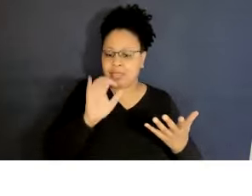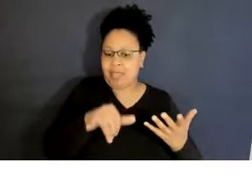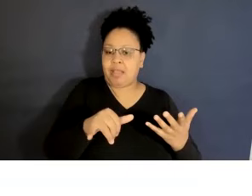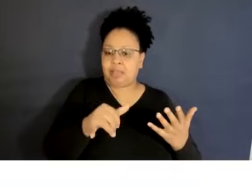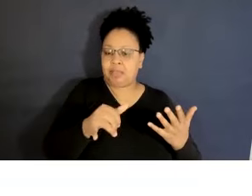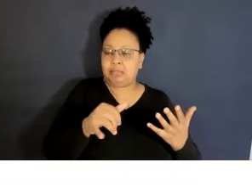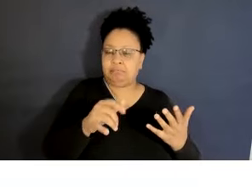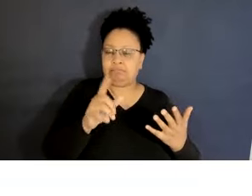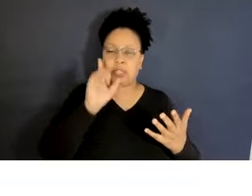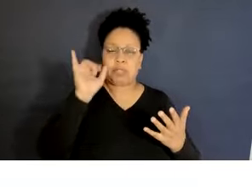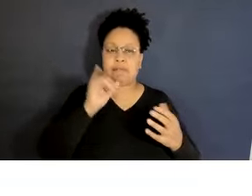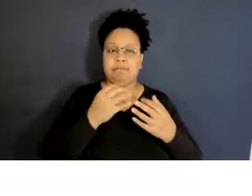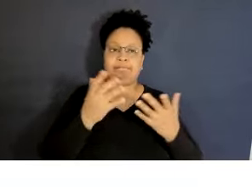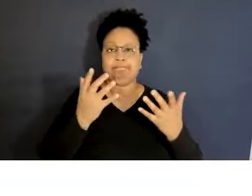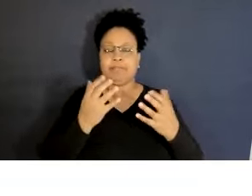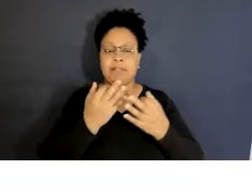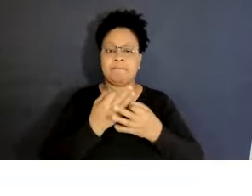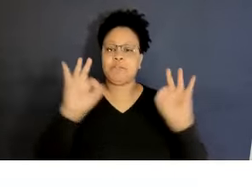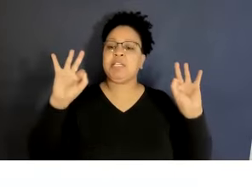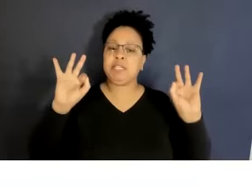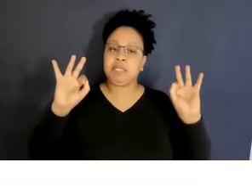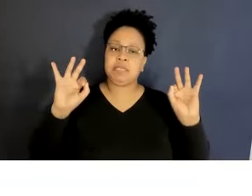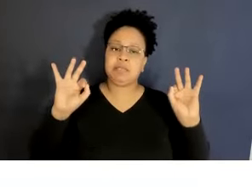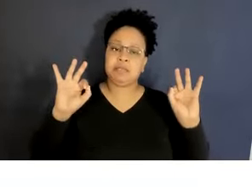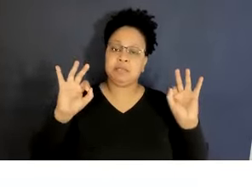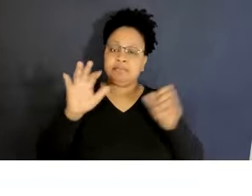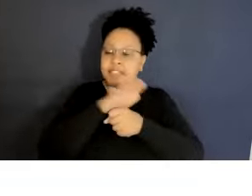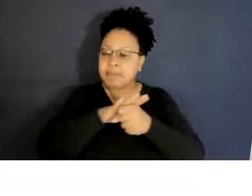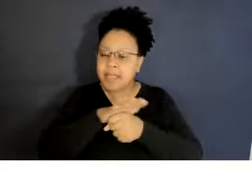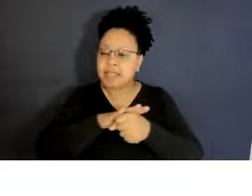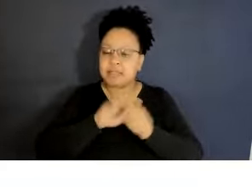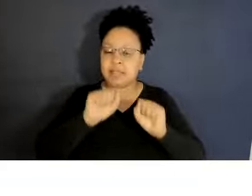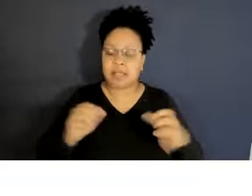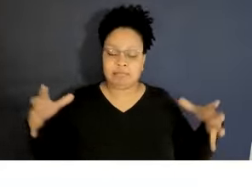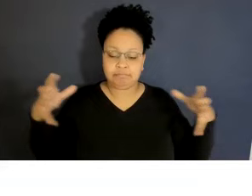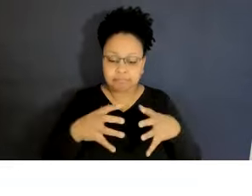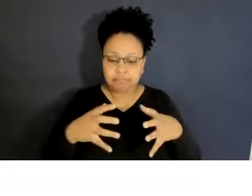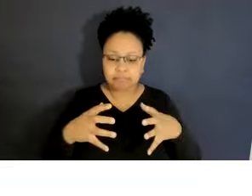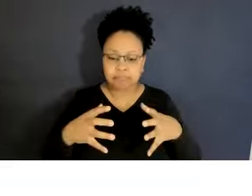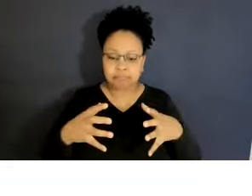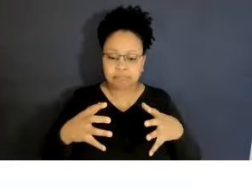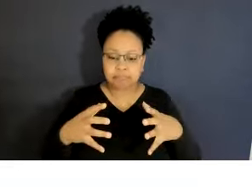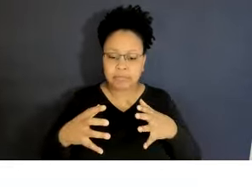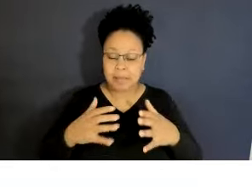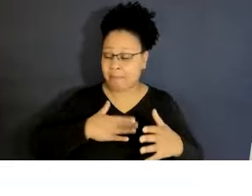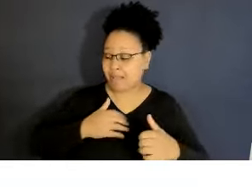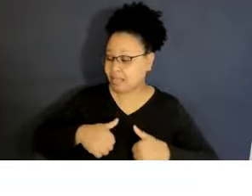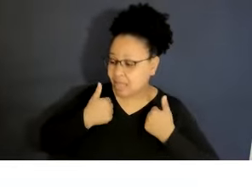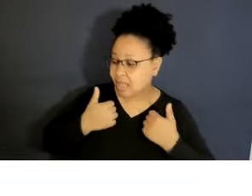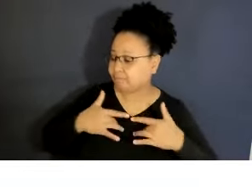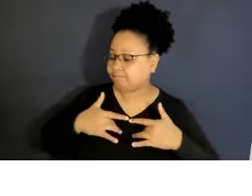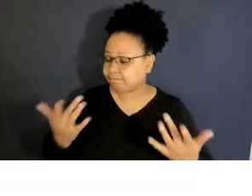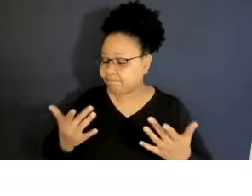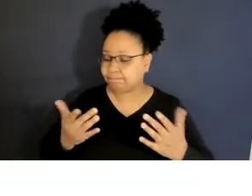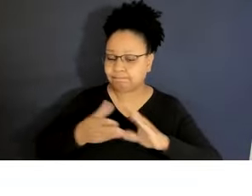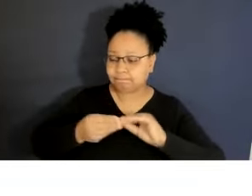a free space for them to come and share with us what's happening in their lives and